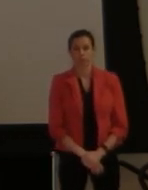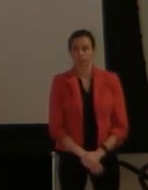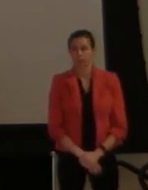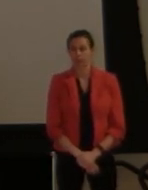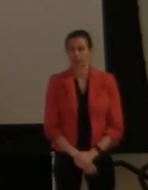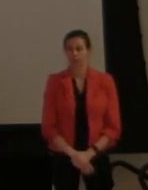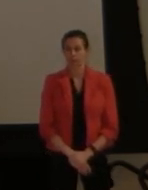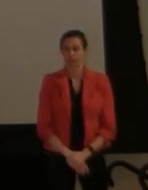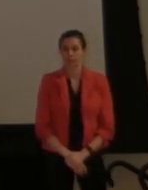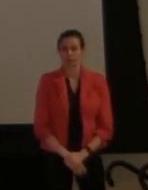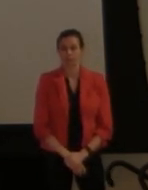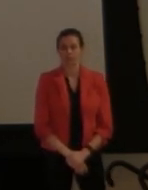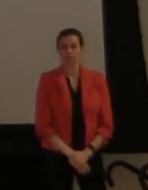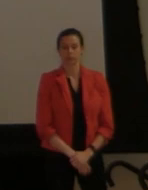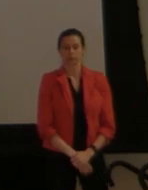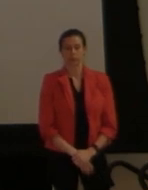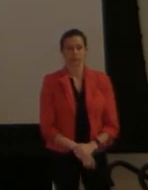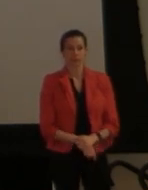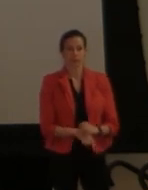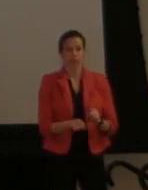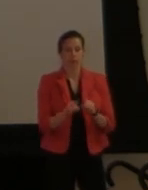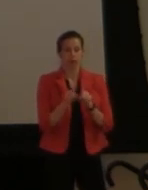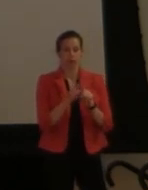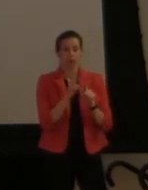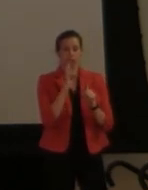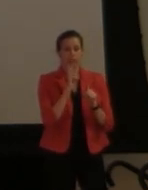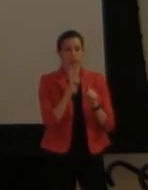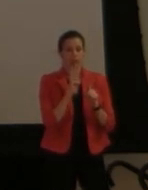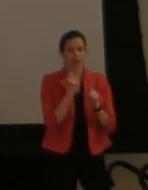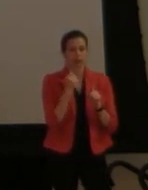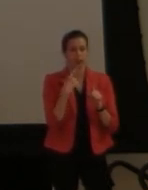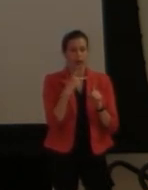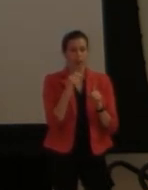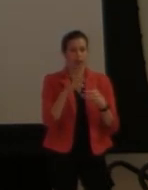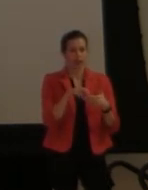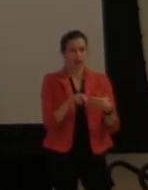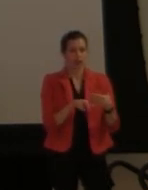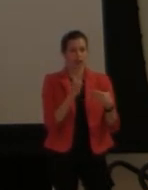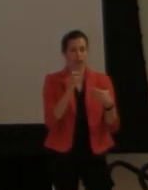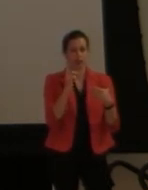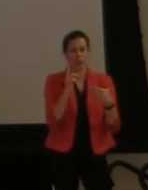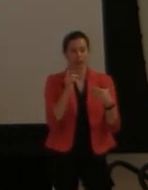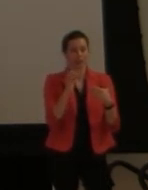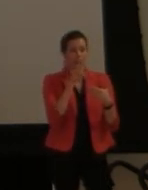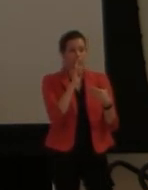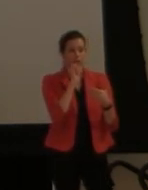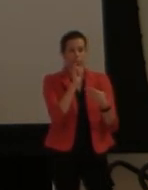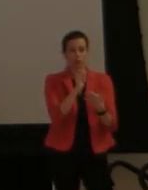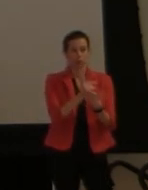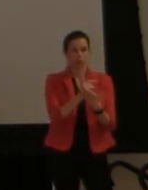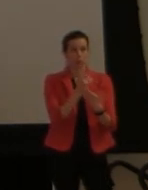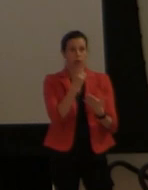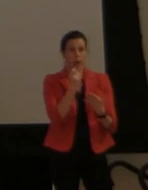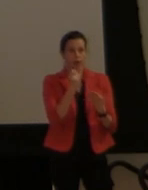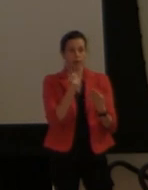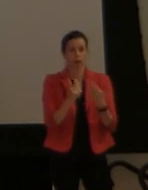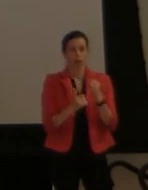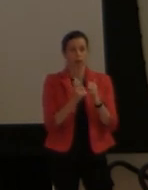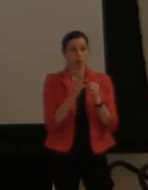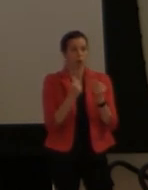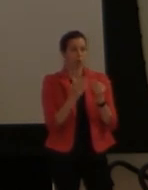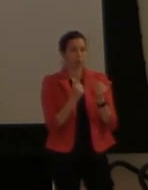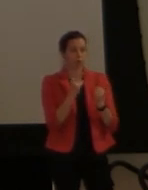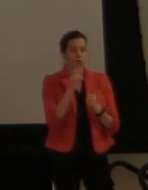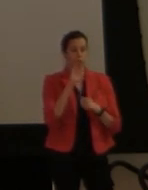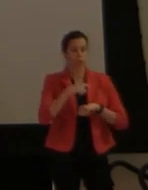We also see gaps in outcomes by educational attainment. An Ohioan who did not graduate high school is almost 2 times more